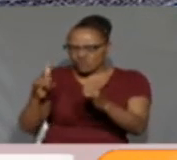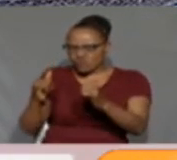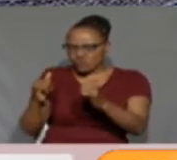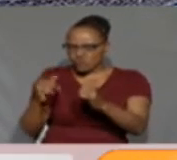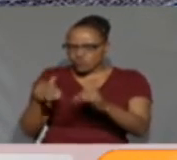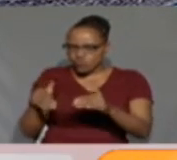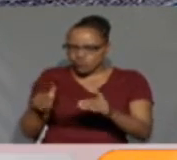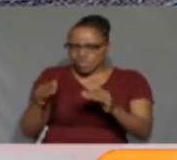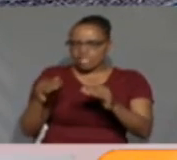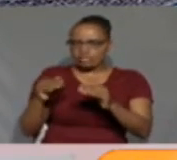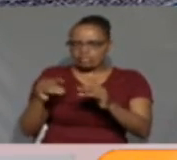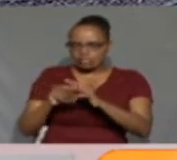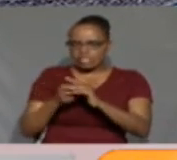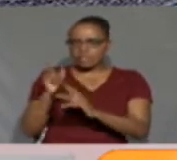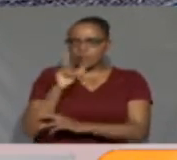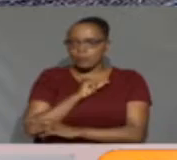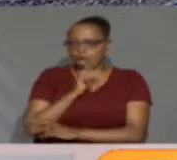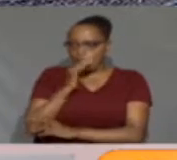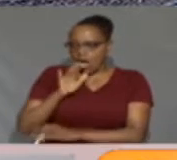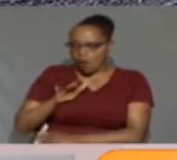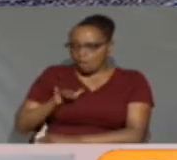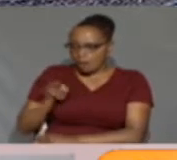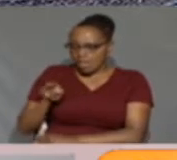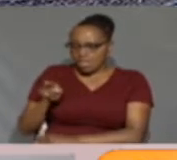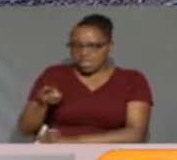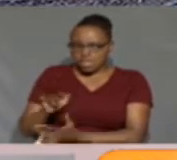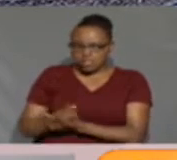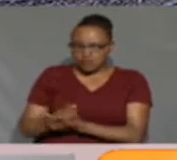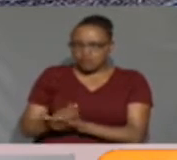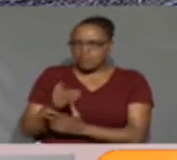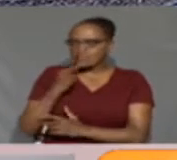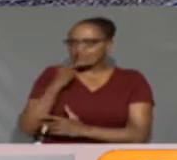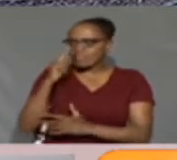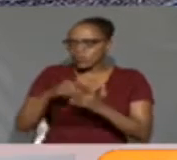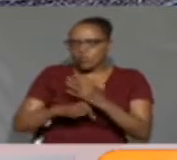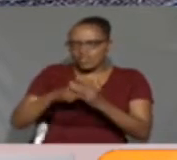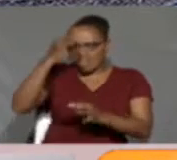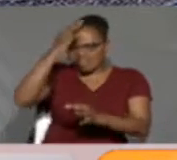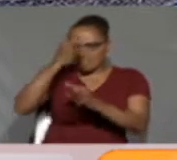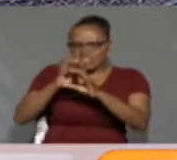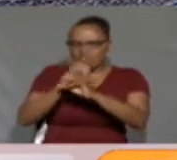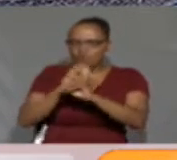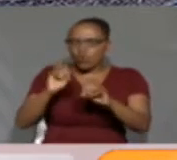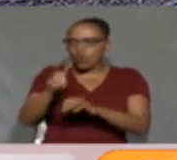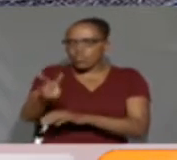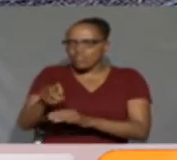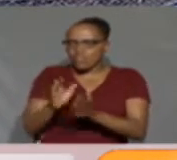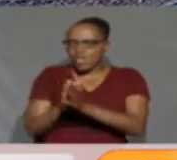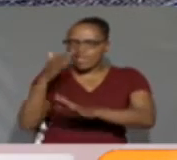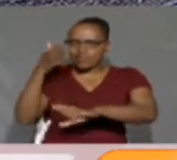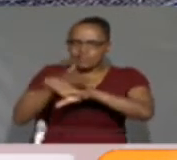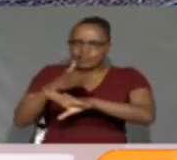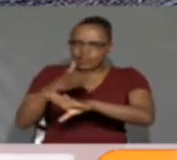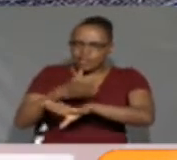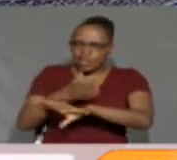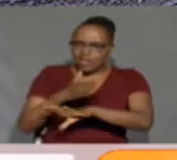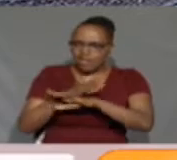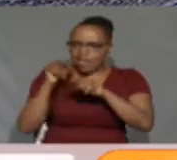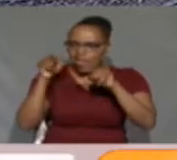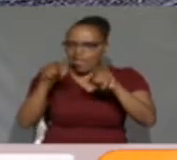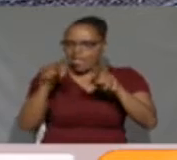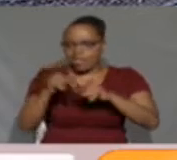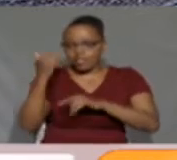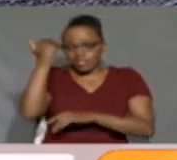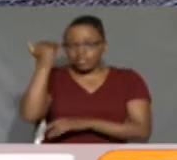turn today as Kitany aired infidelity, theft, and forgery allegations